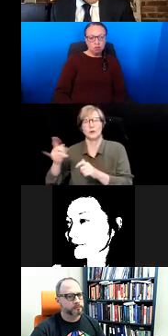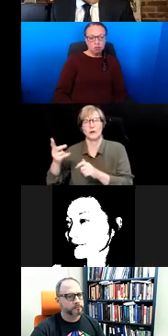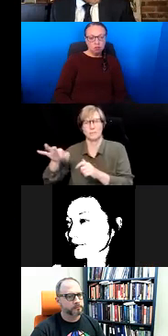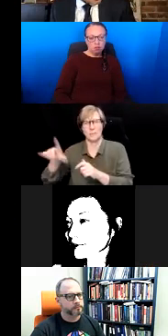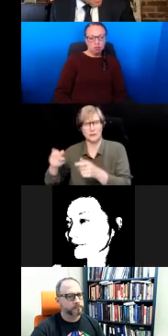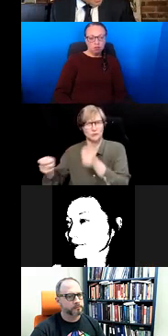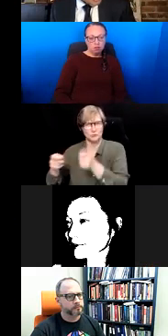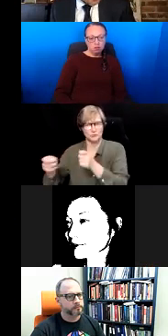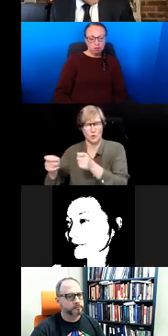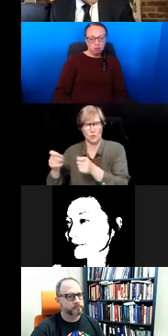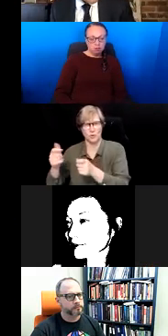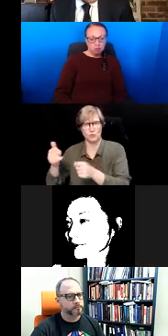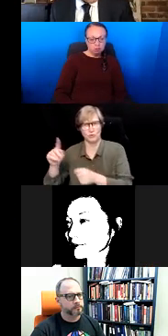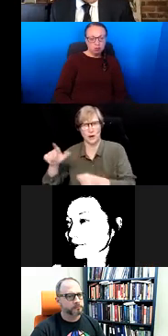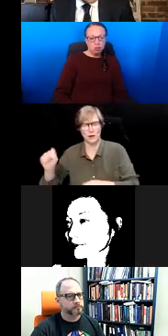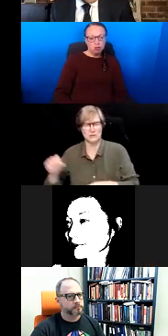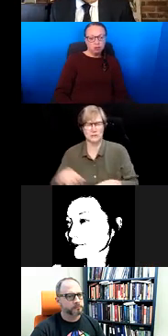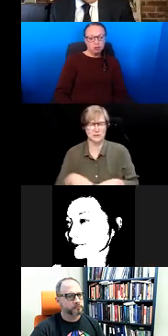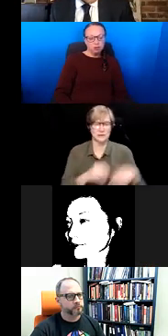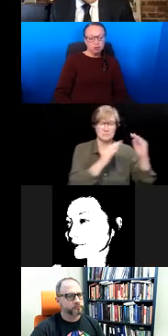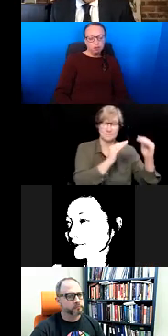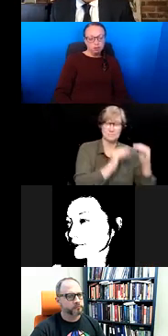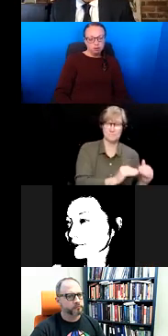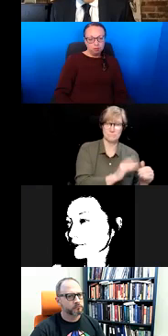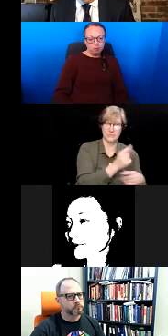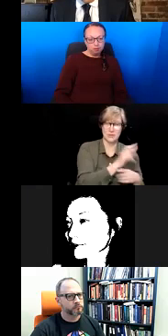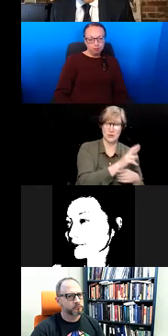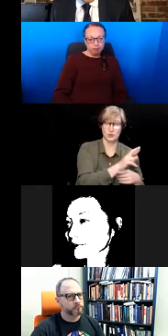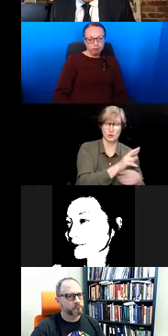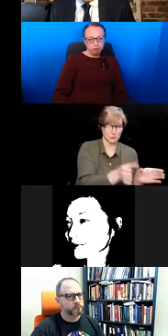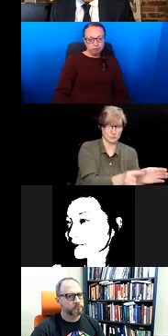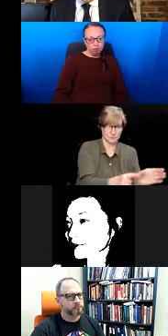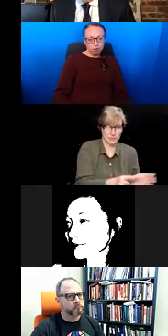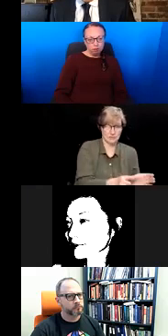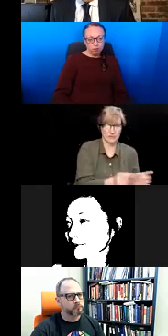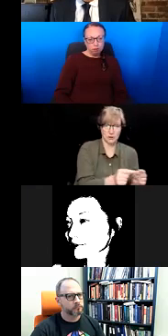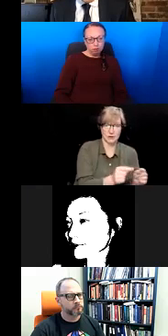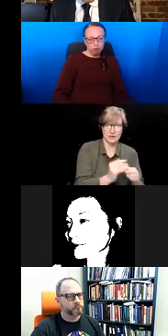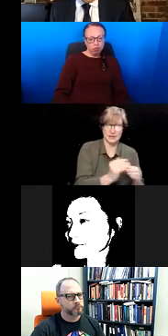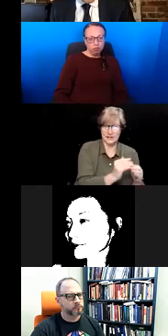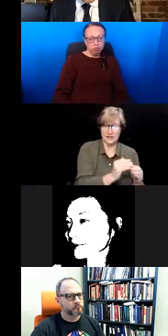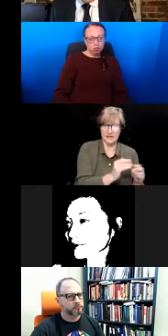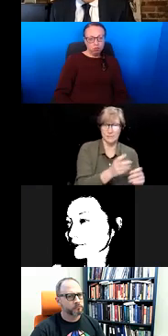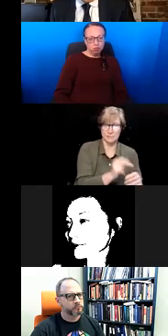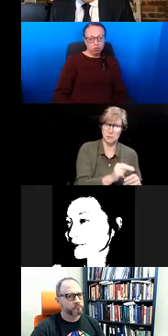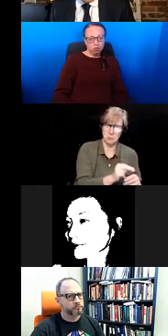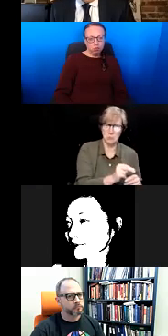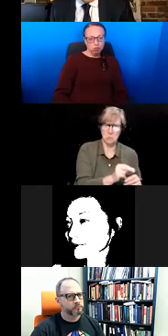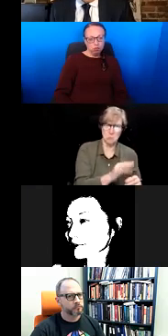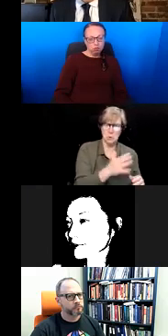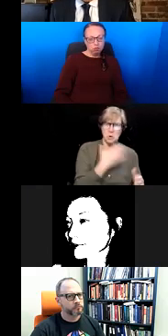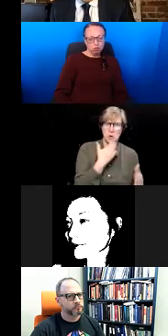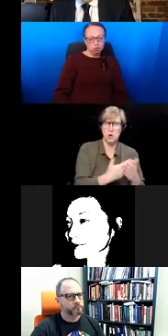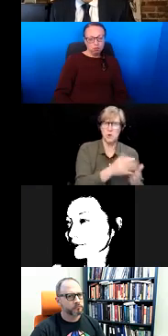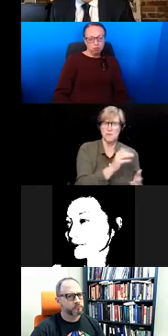I think that interhemispheric inhibition has worked as a useful framework, but these models that guide neuromodulation